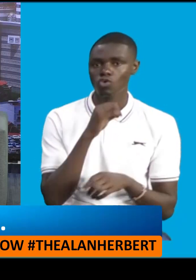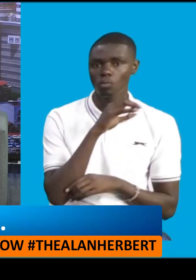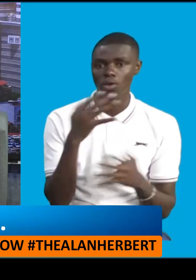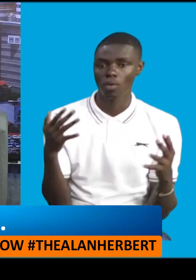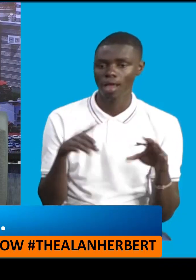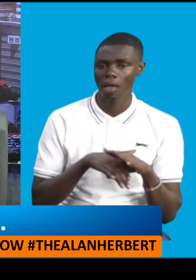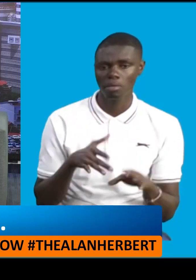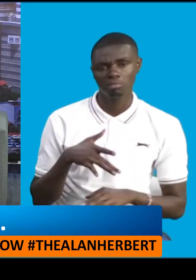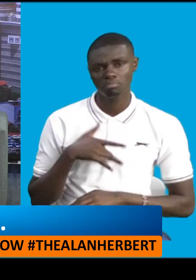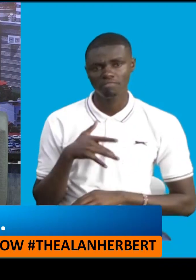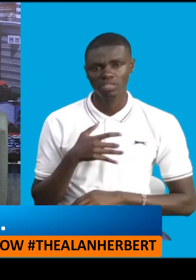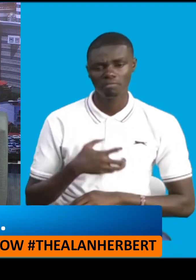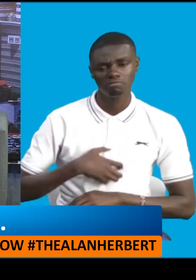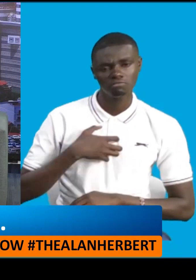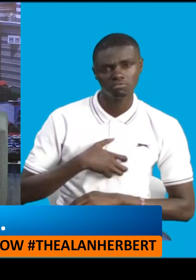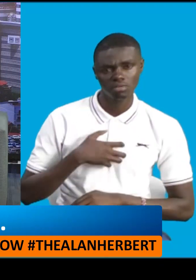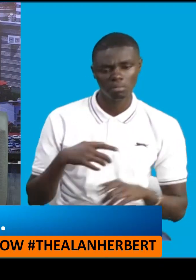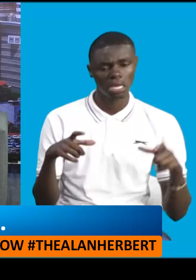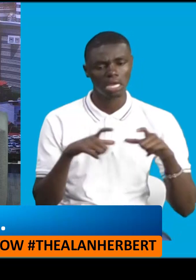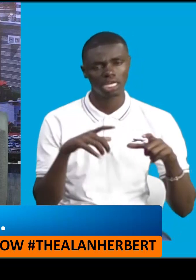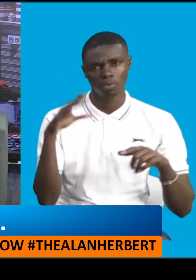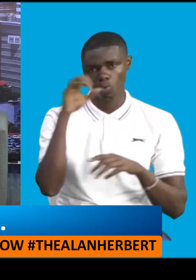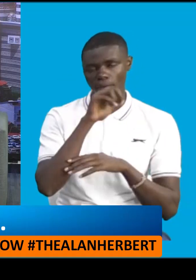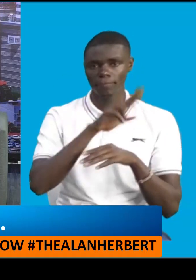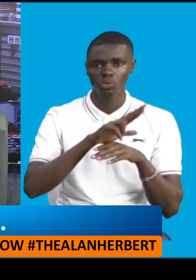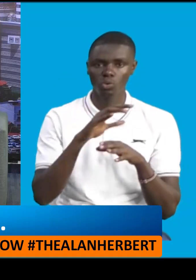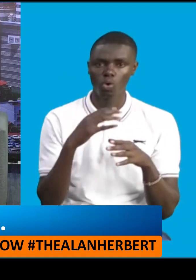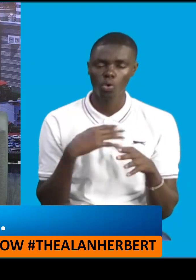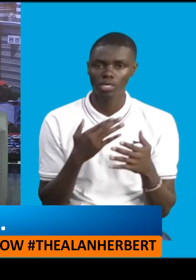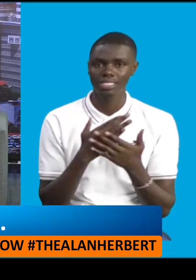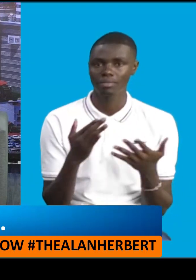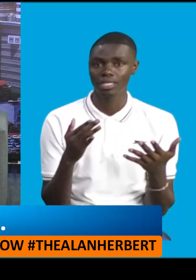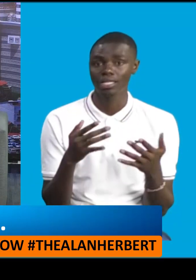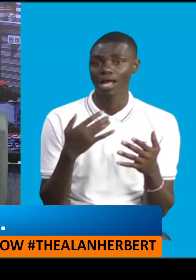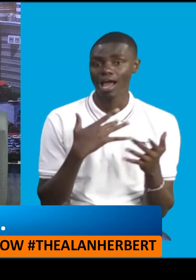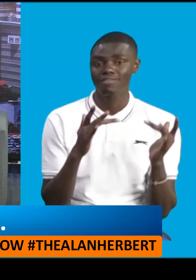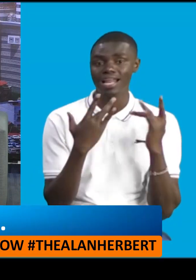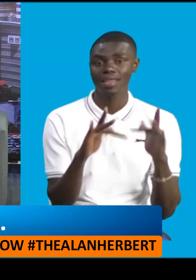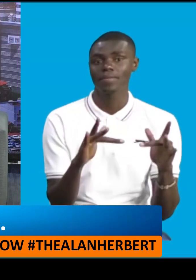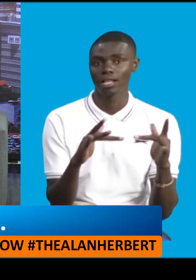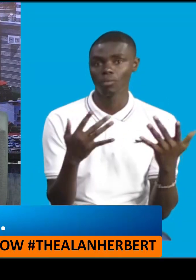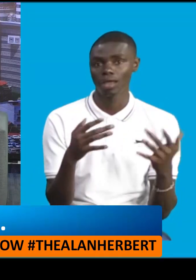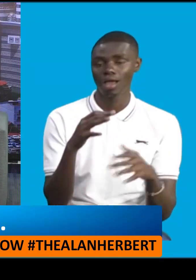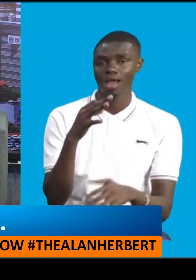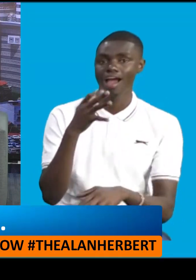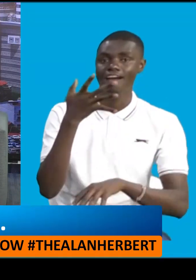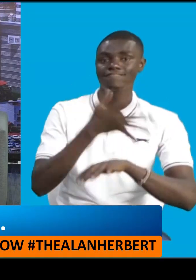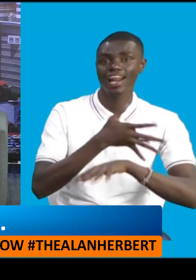have complaints where a member feels aggrieved that their card has been misused or something like that. We also have an email